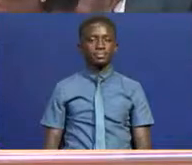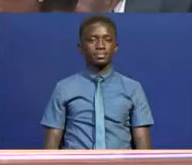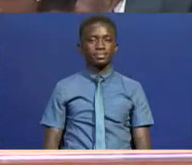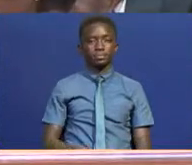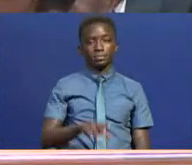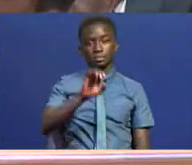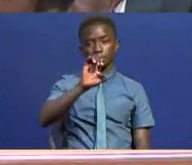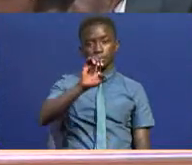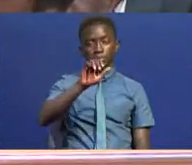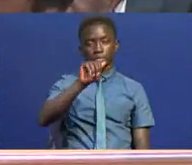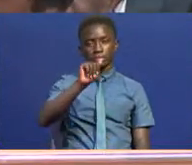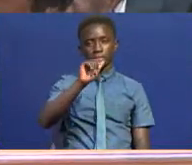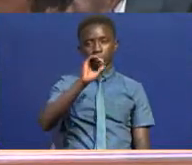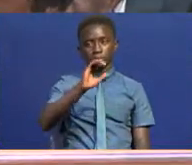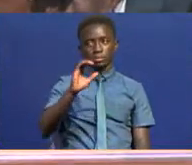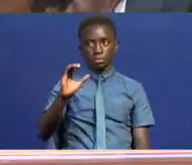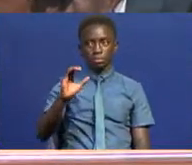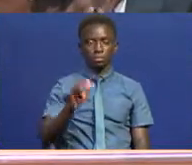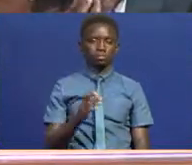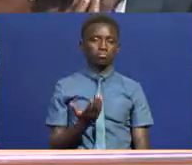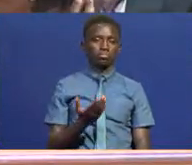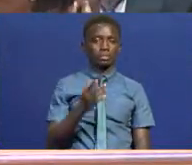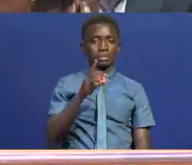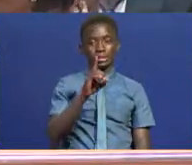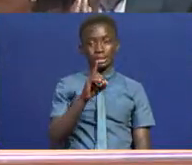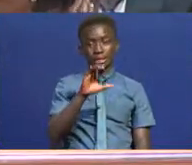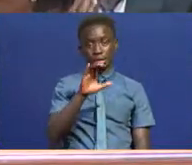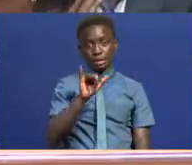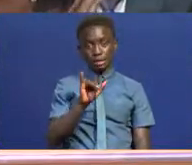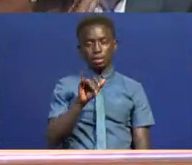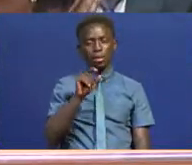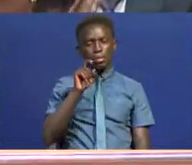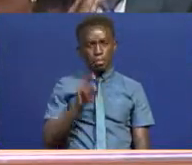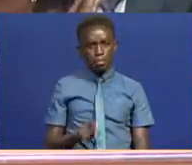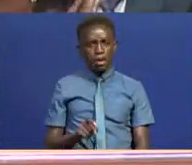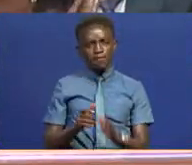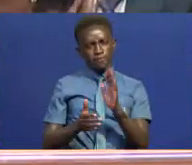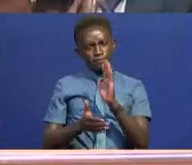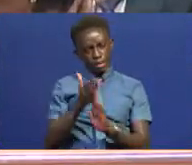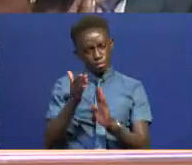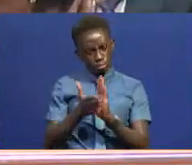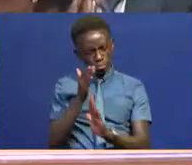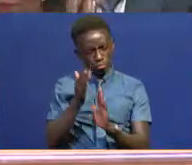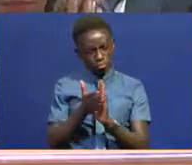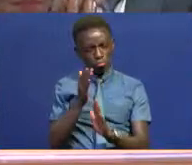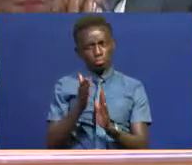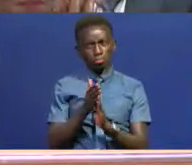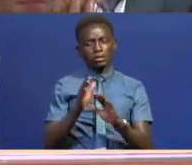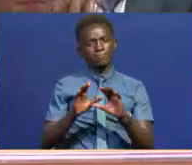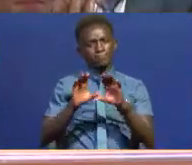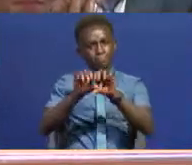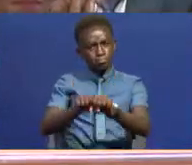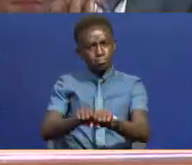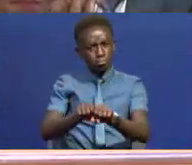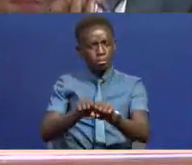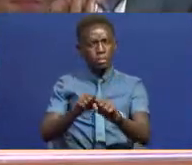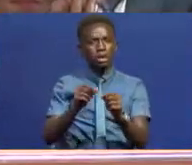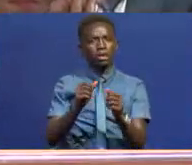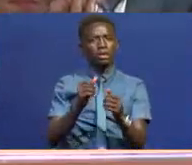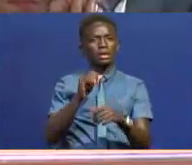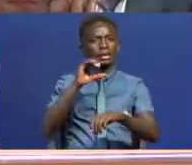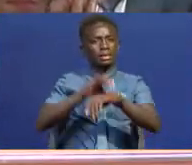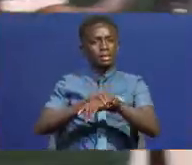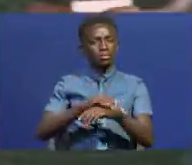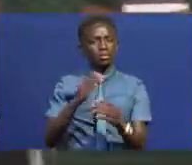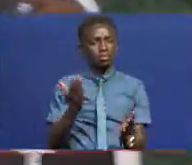ESCC, DCI must move with full speed to recover public resources that were spent on